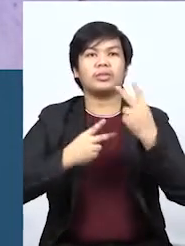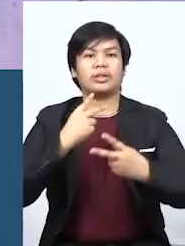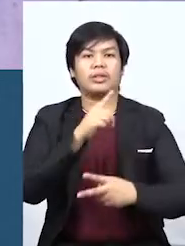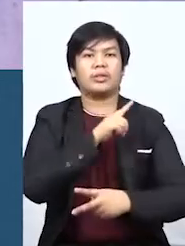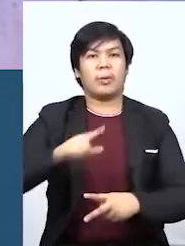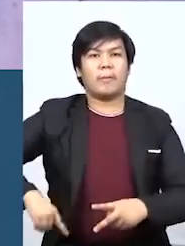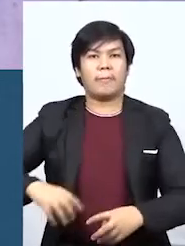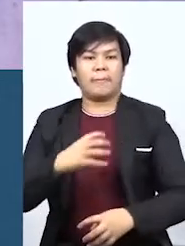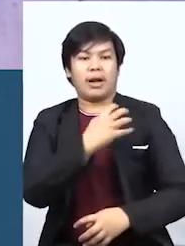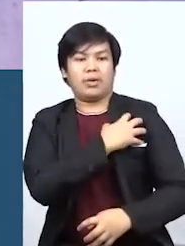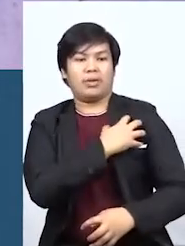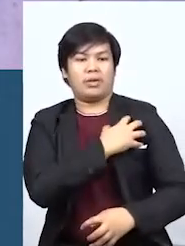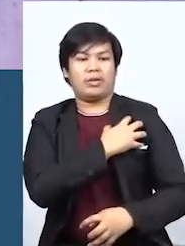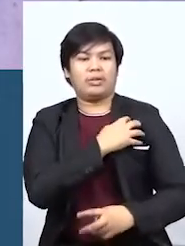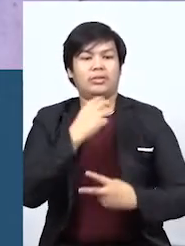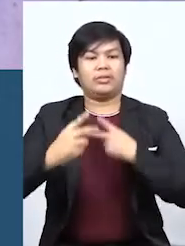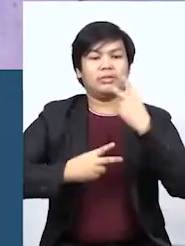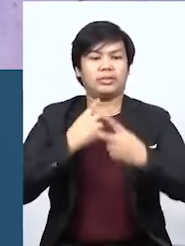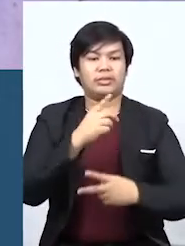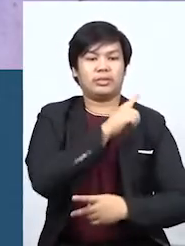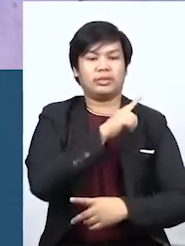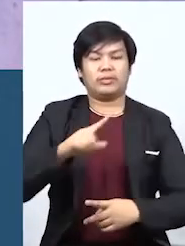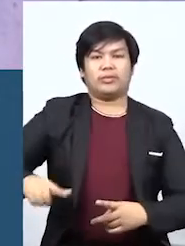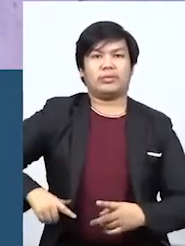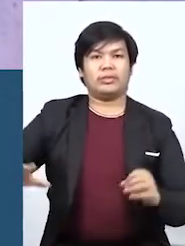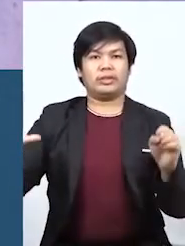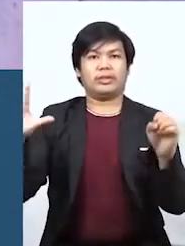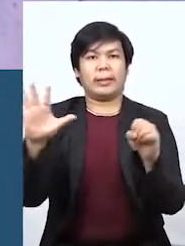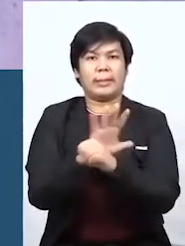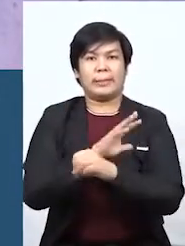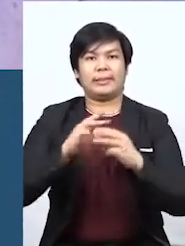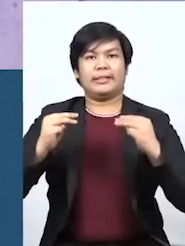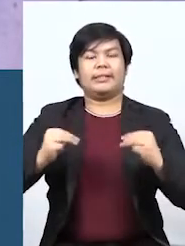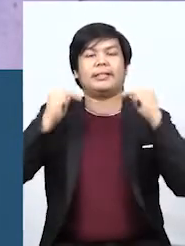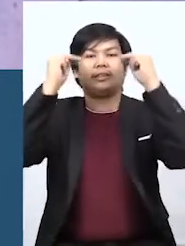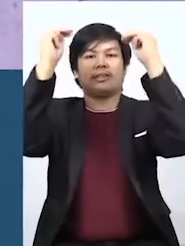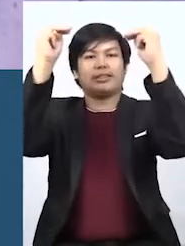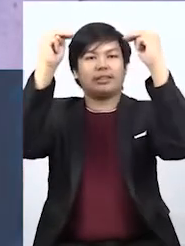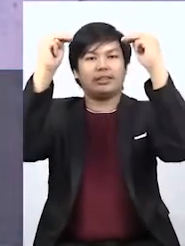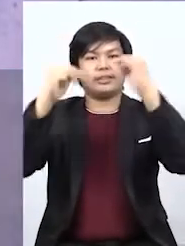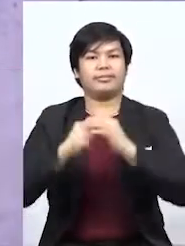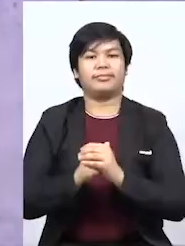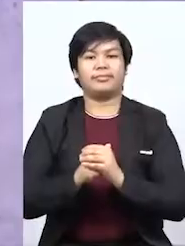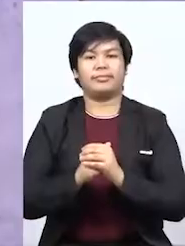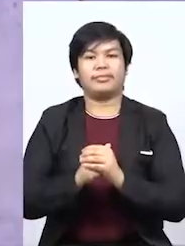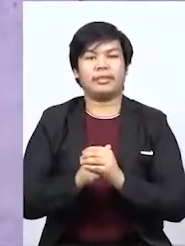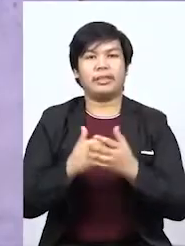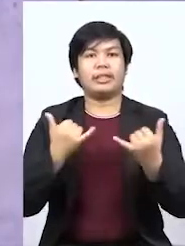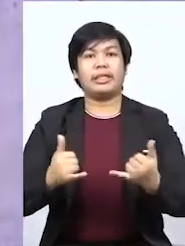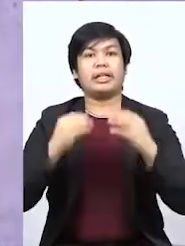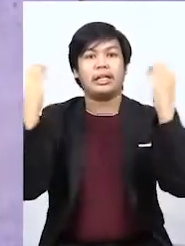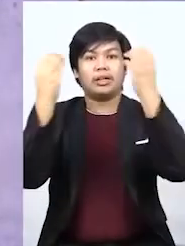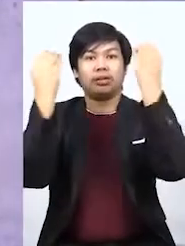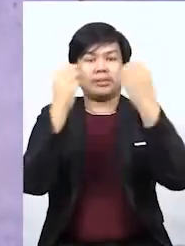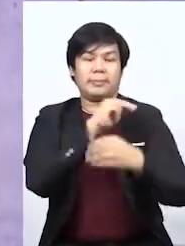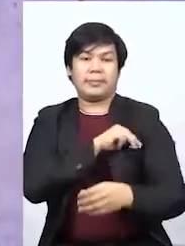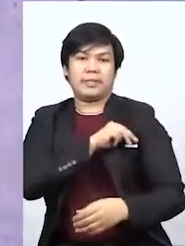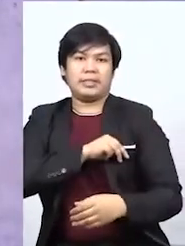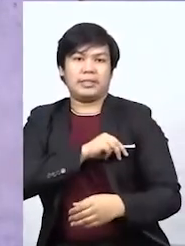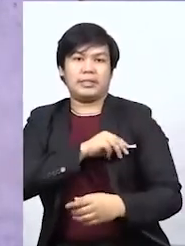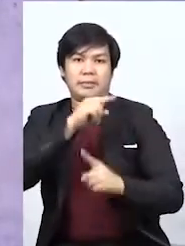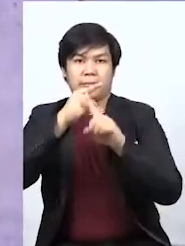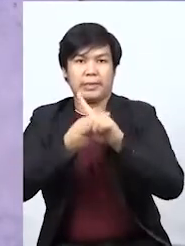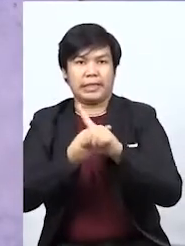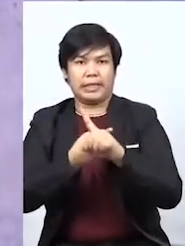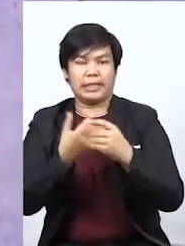powerful The Voice of The Lord is full of Majesty as we are celebrating Missions Month this